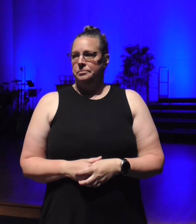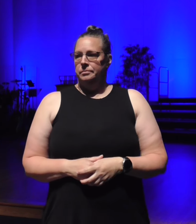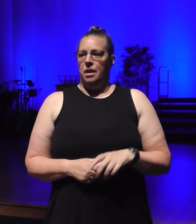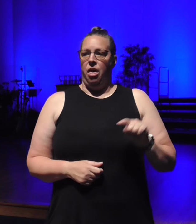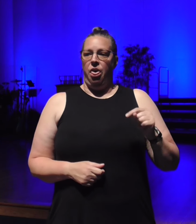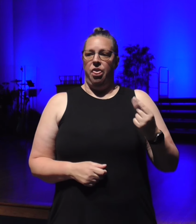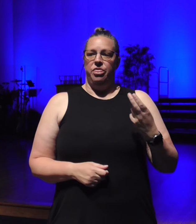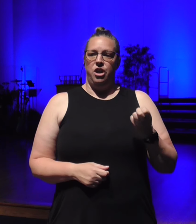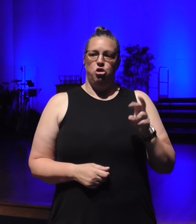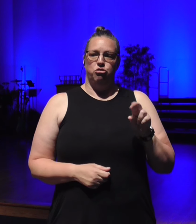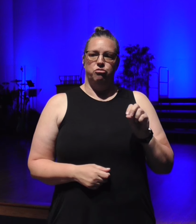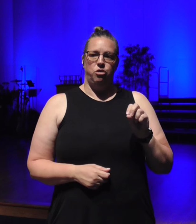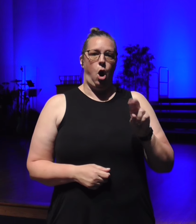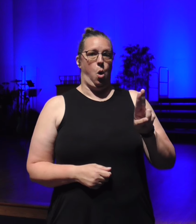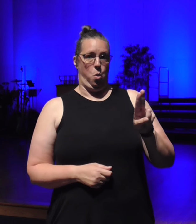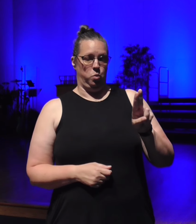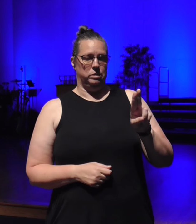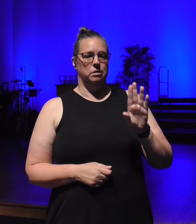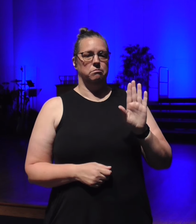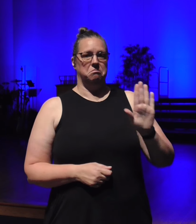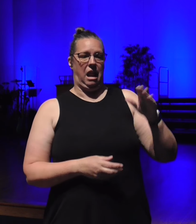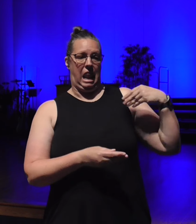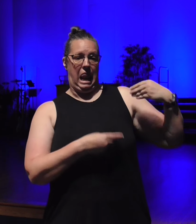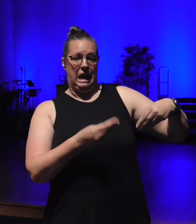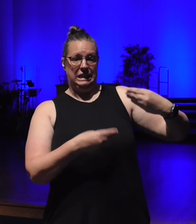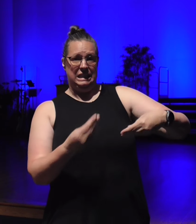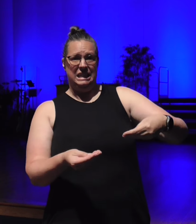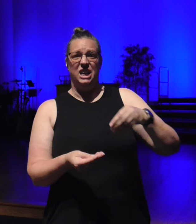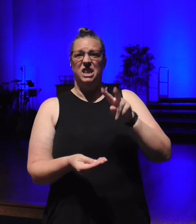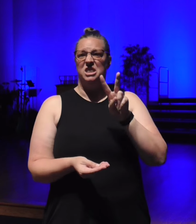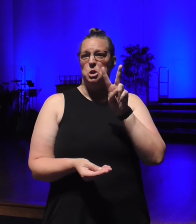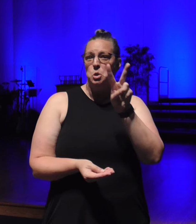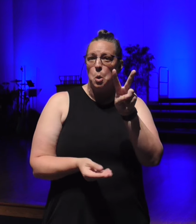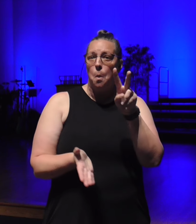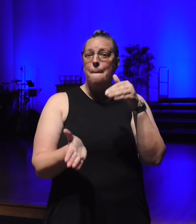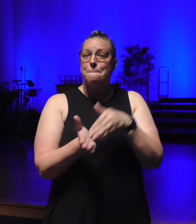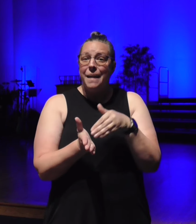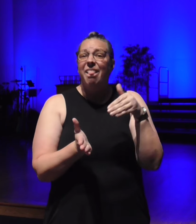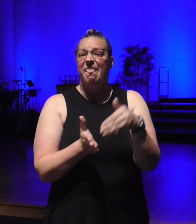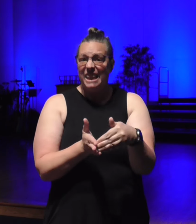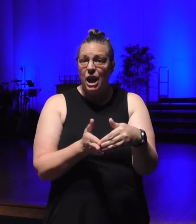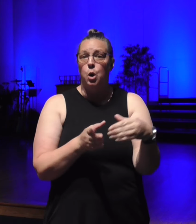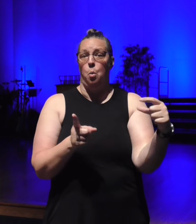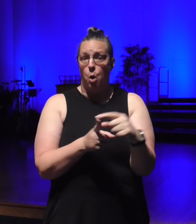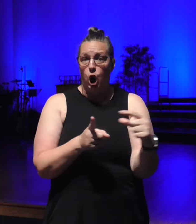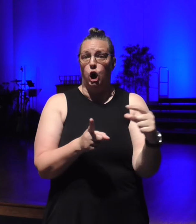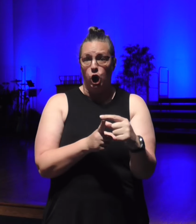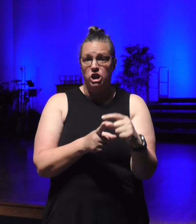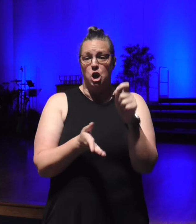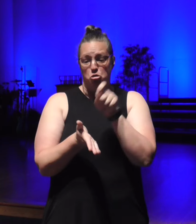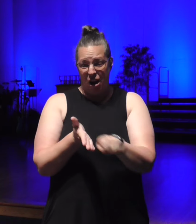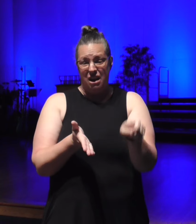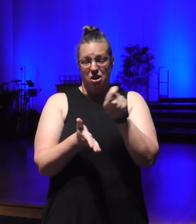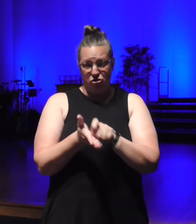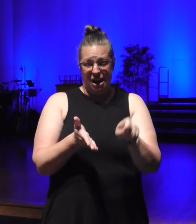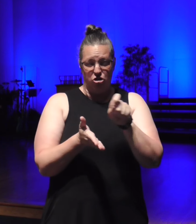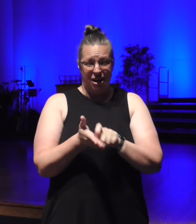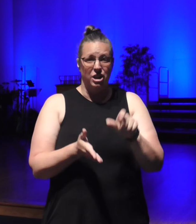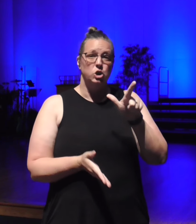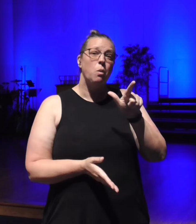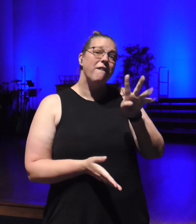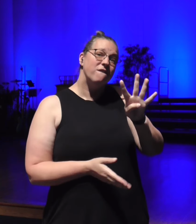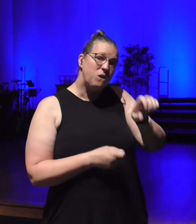Thoreau's legacy includes some 2 million words written in 24-year span in journals that we